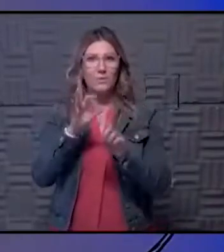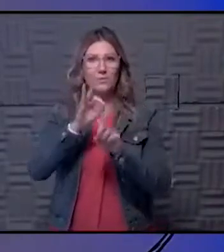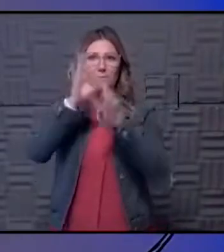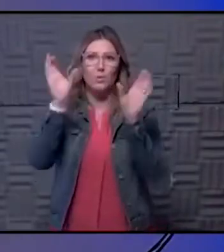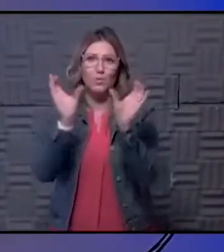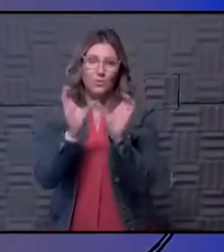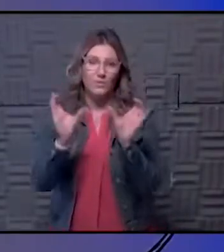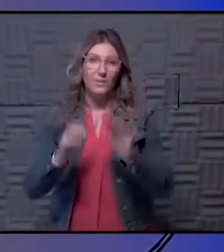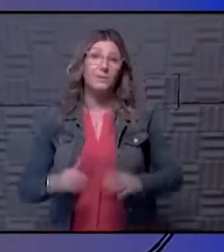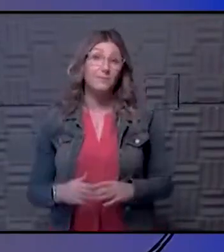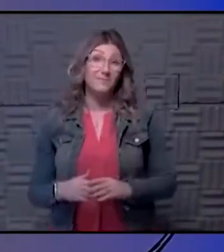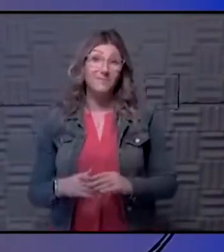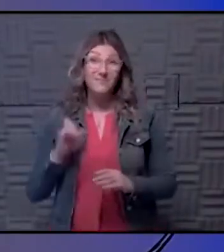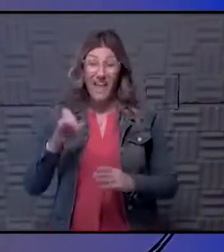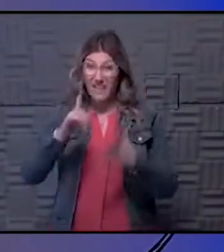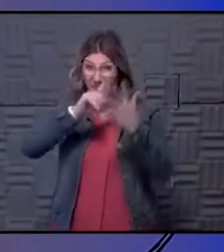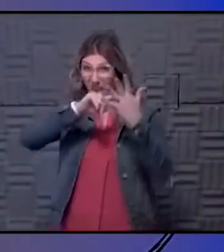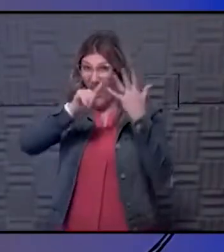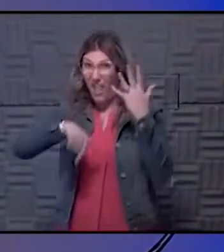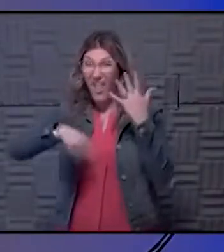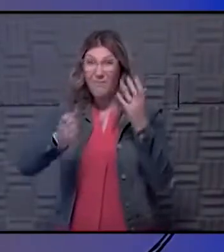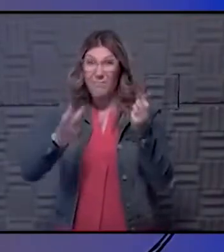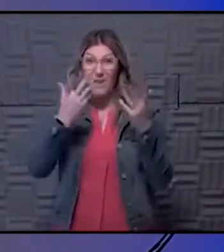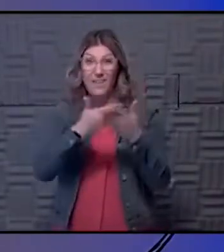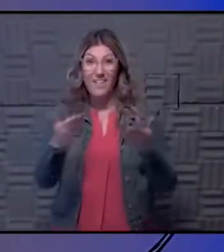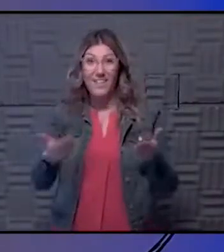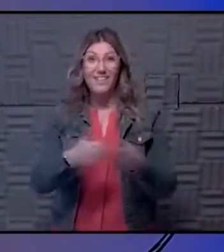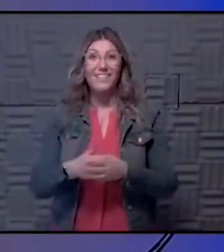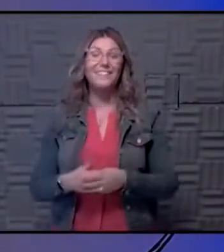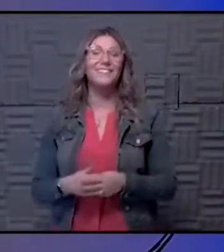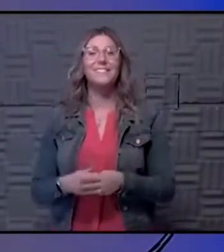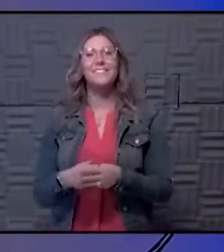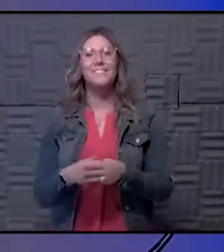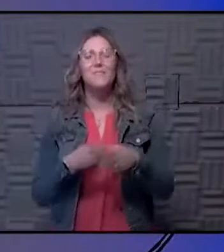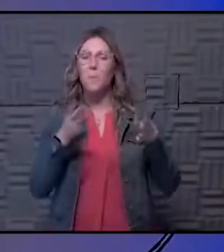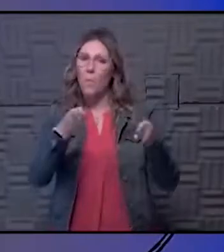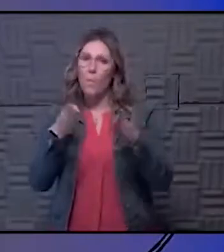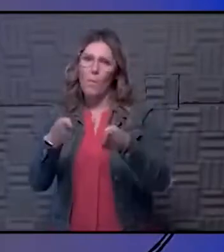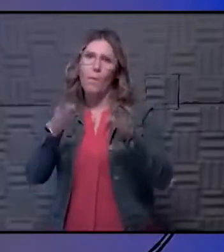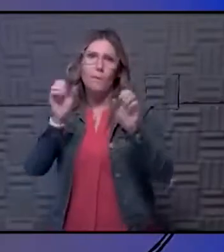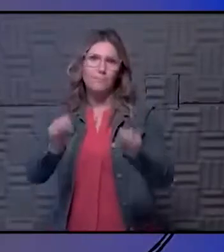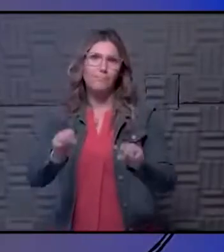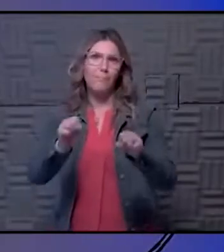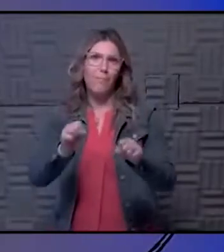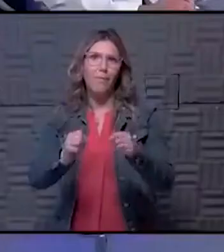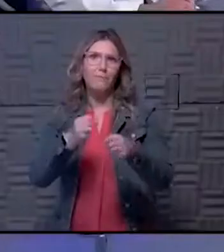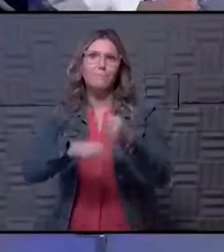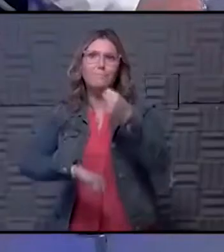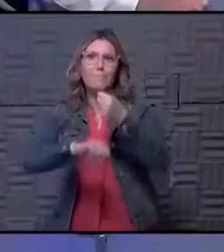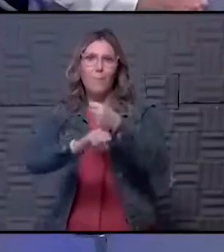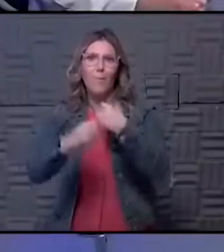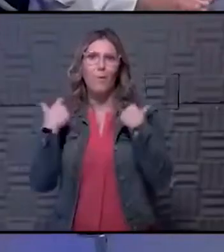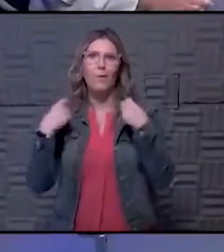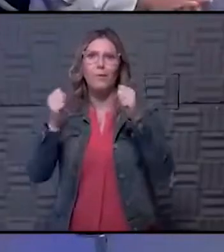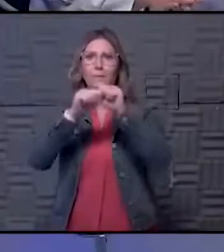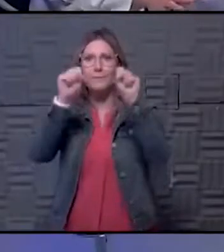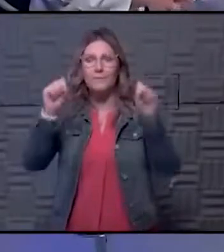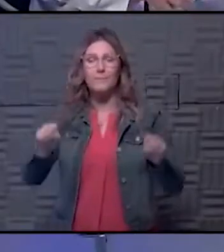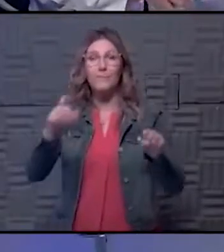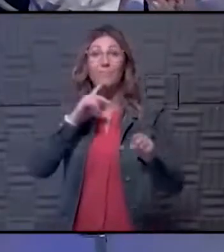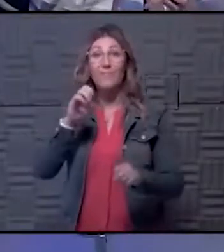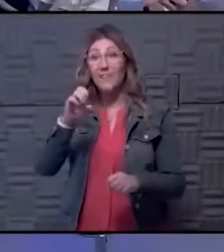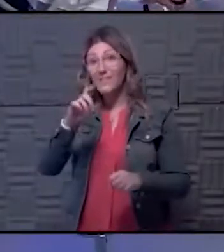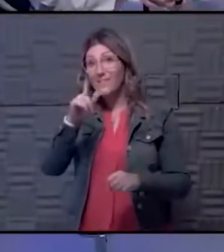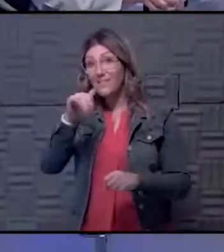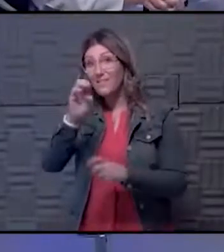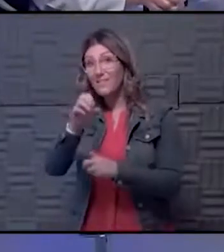certification. So that's a lot of things. So many cool ways stuff. that our volunteers have supported the health system. So, Elaine, I heard you decided to become